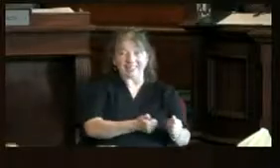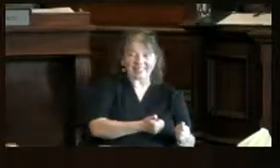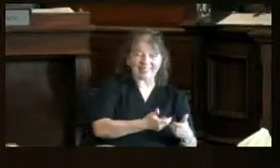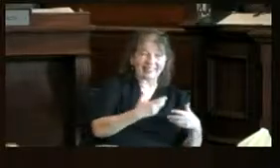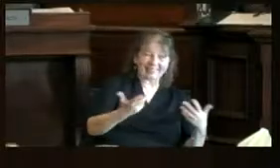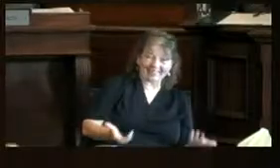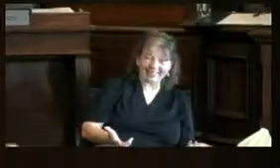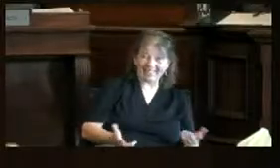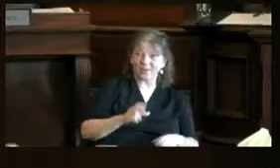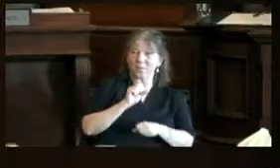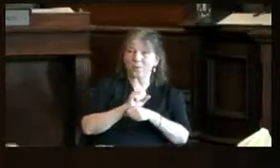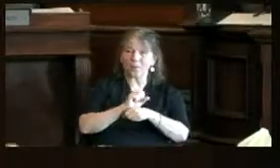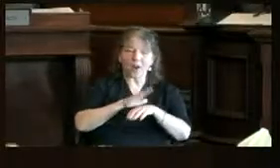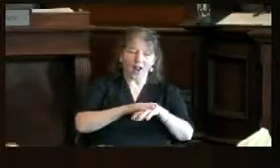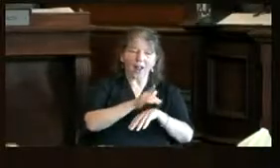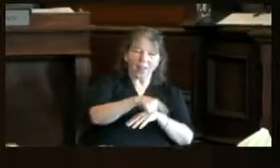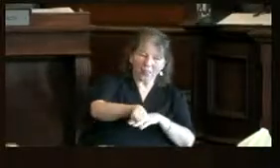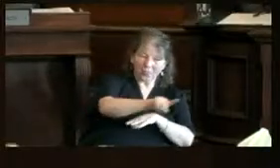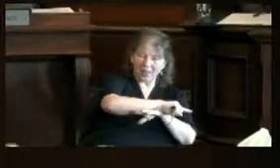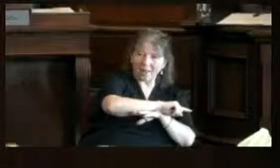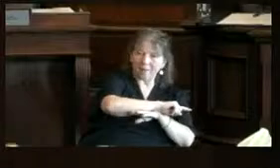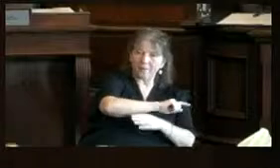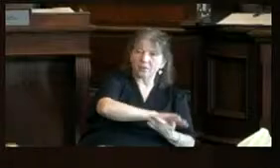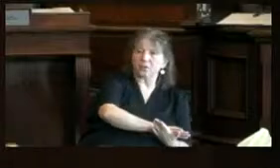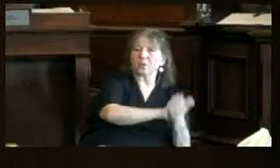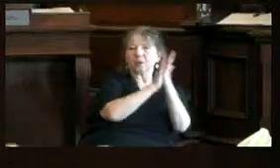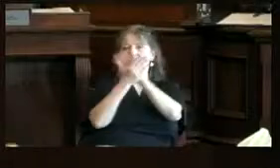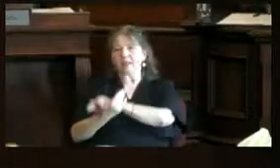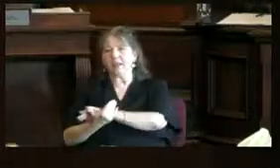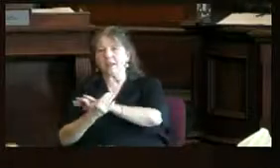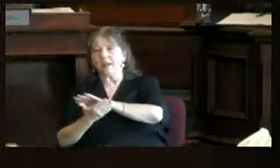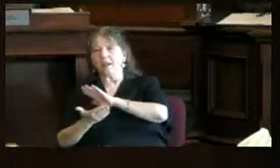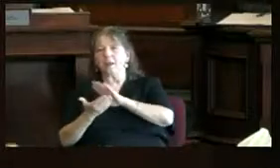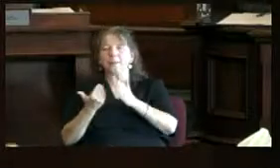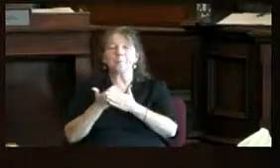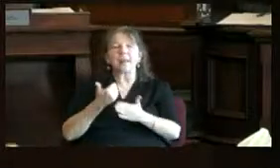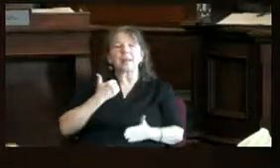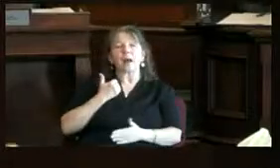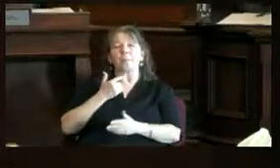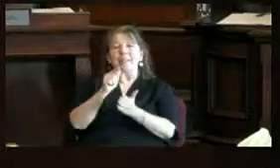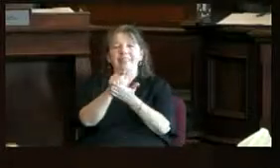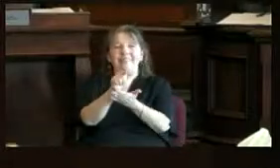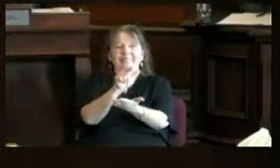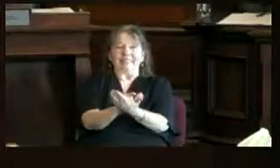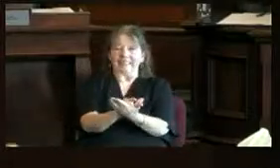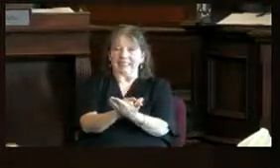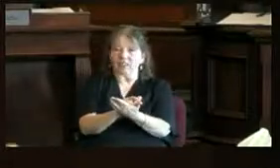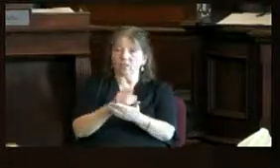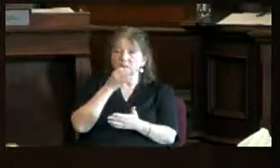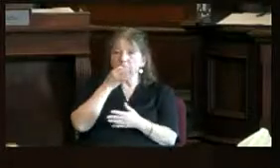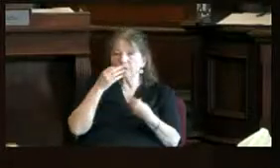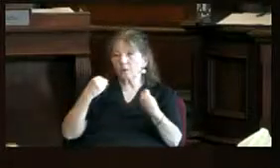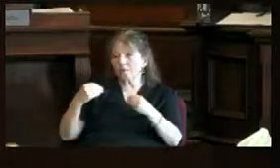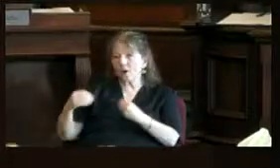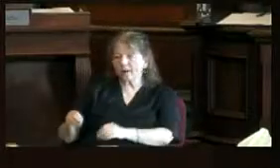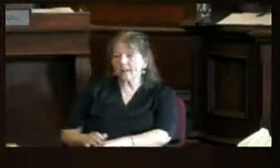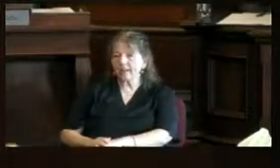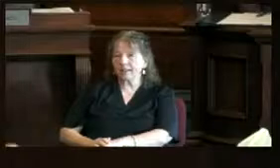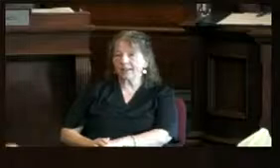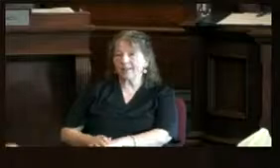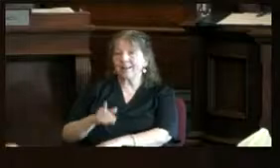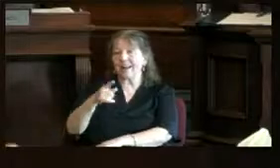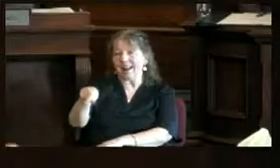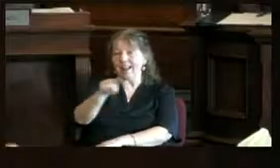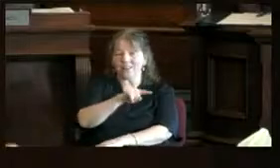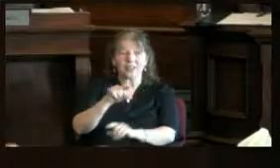we're working on getting those folks to make the transition from the legacy market to the legal market. And this Bloom Coalition is sitting in that nexus,